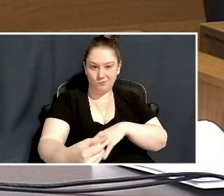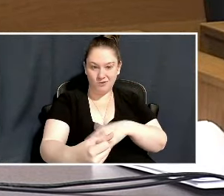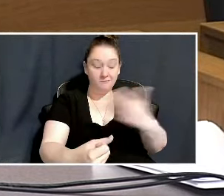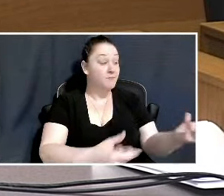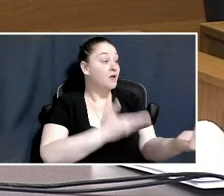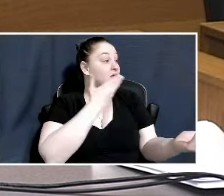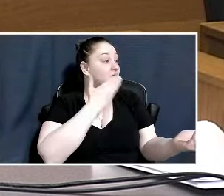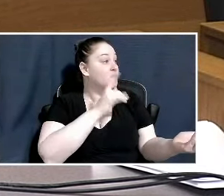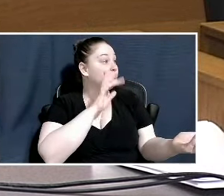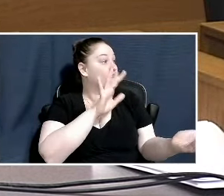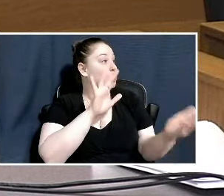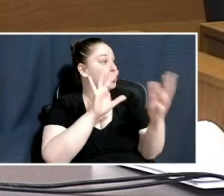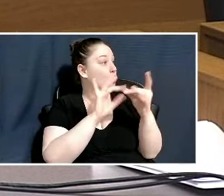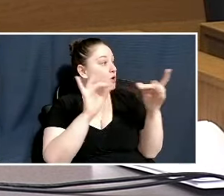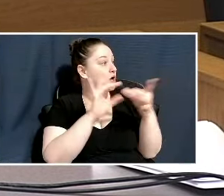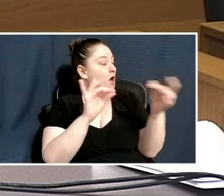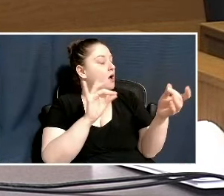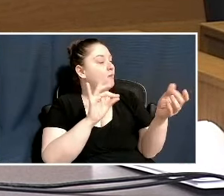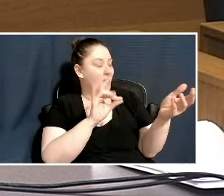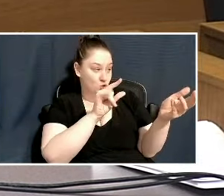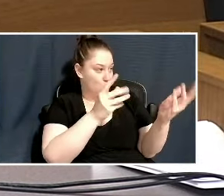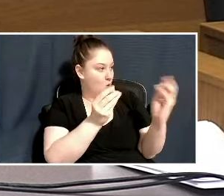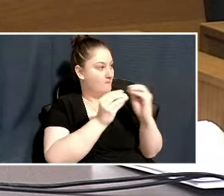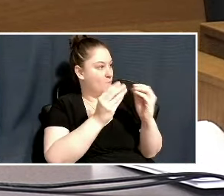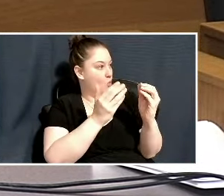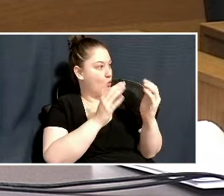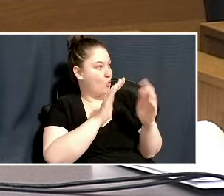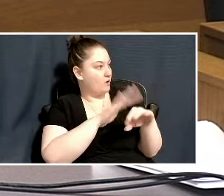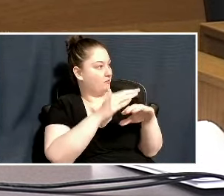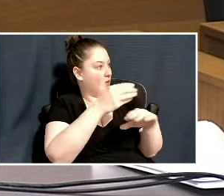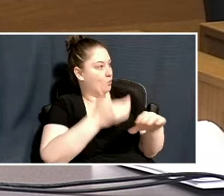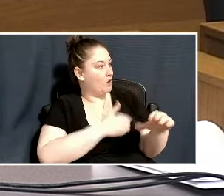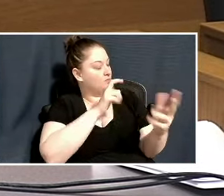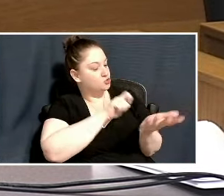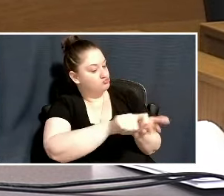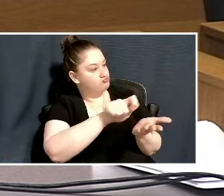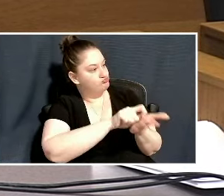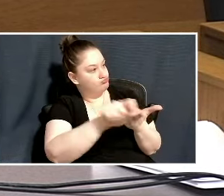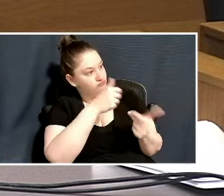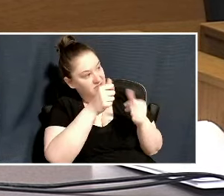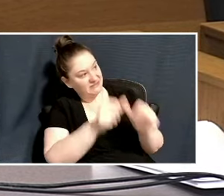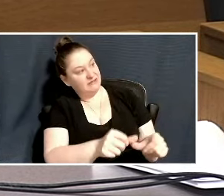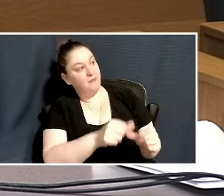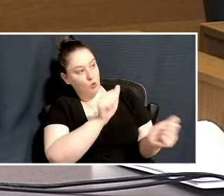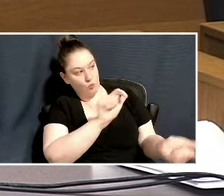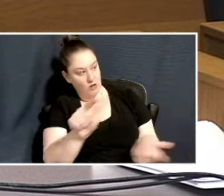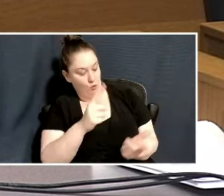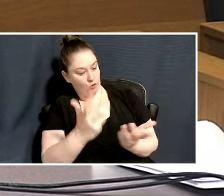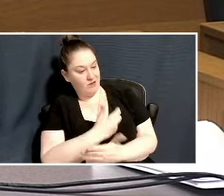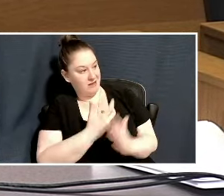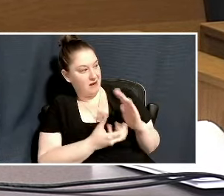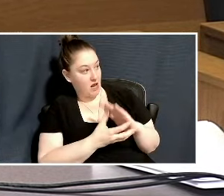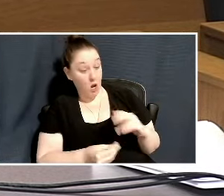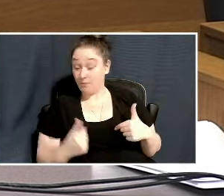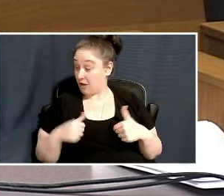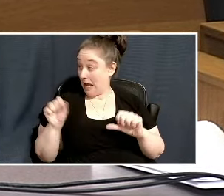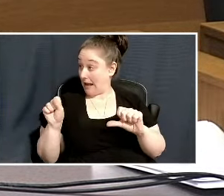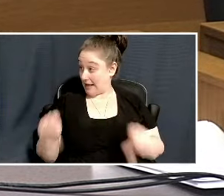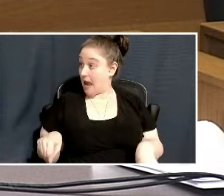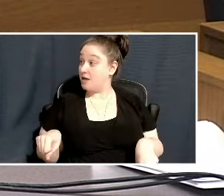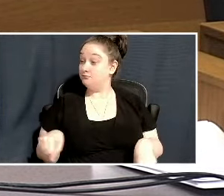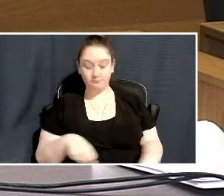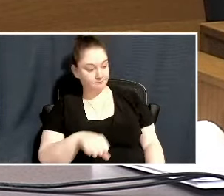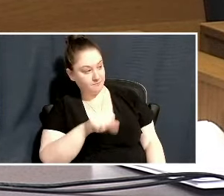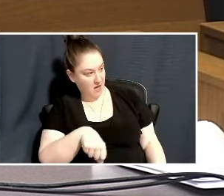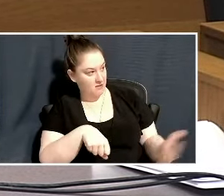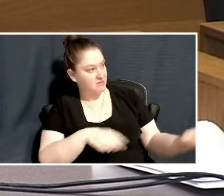your testimony. You are more than welcome to submit those comments in writing, and everybody will get a copy of those. I can? Yes. Thank you,